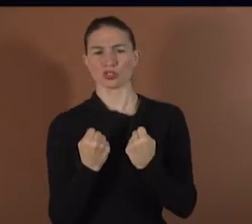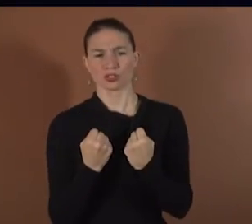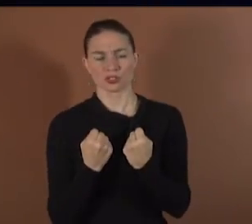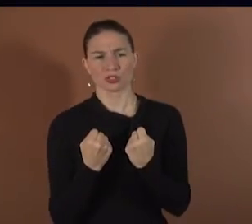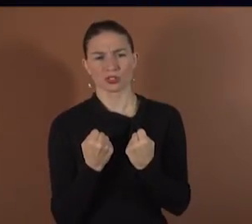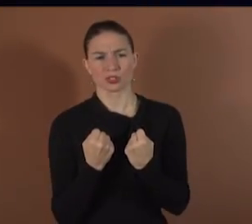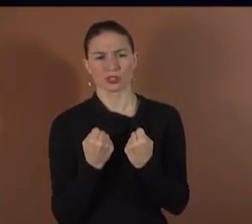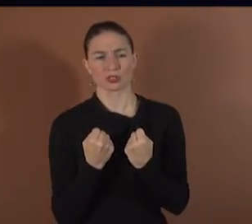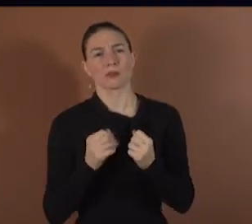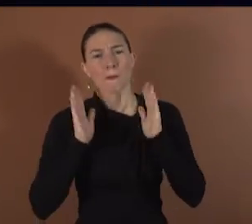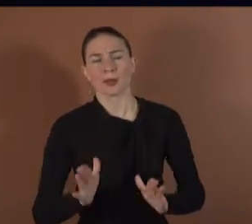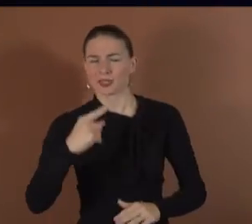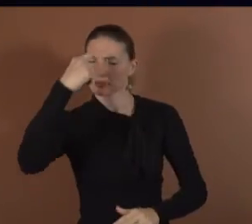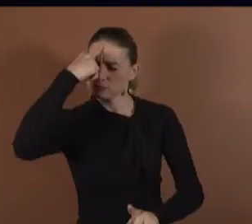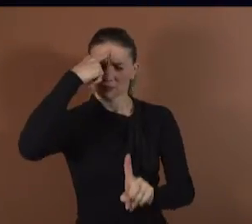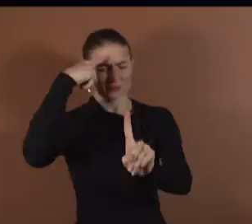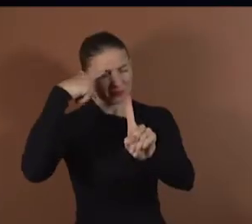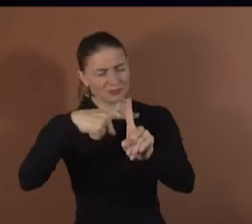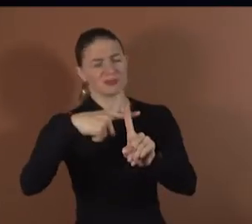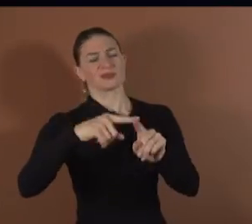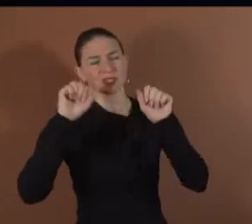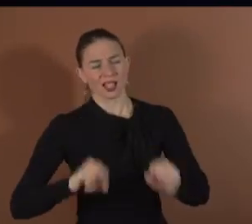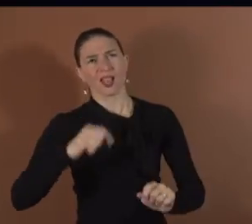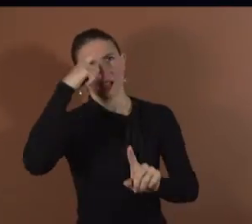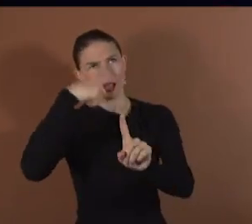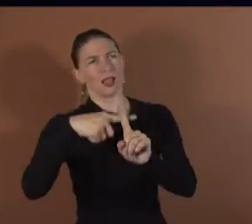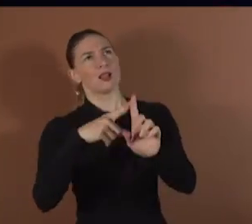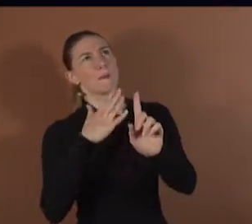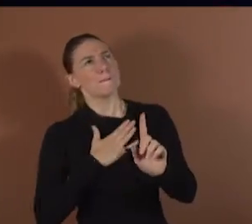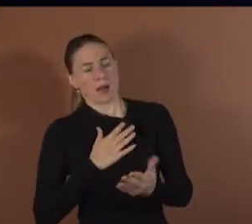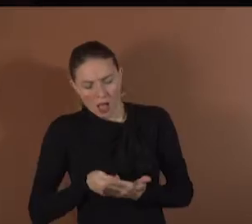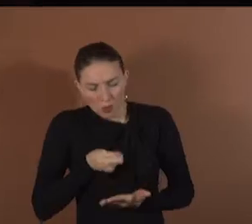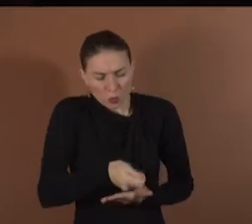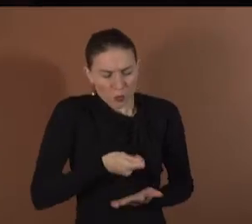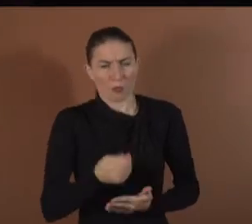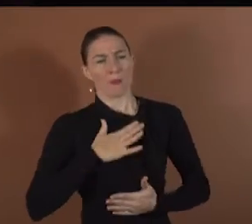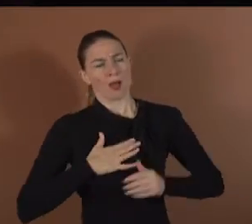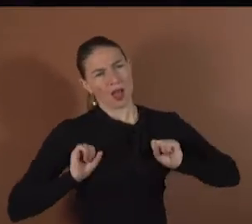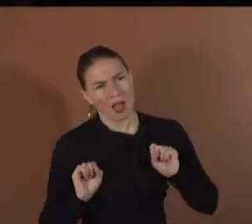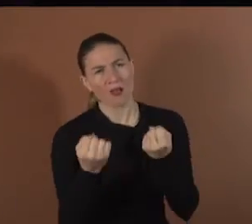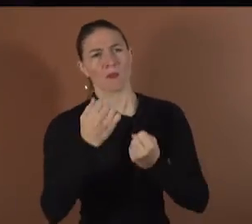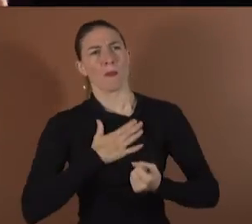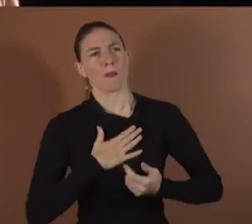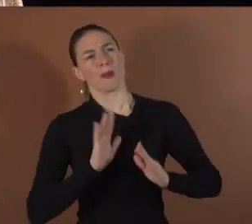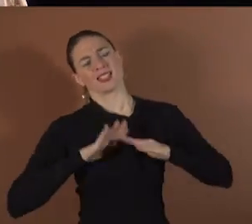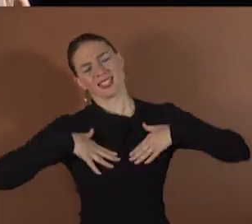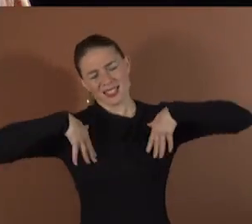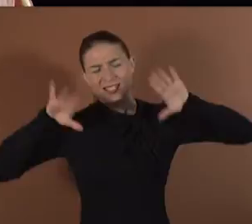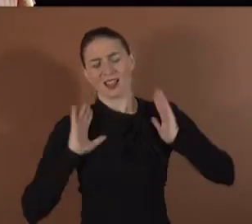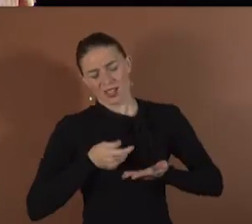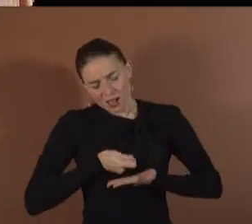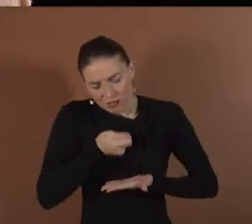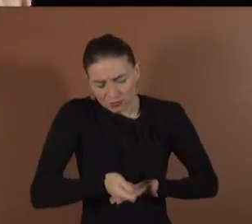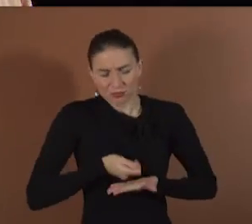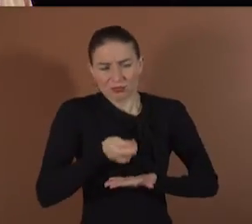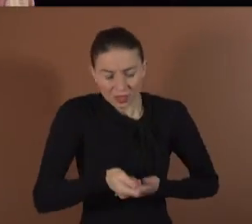fact, positive change is possible, that your contribution, your efforts, your sacrifice will deliver the change that